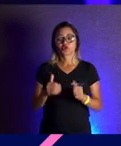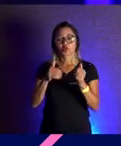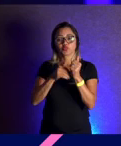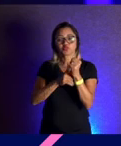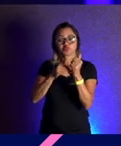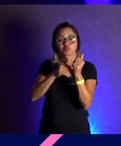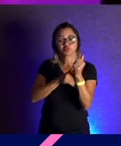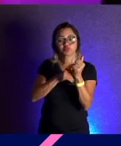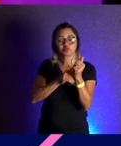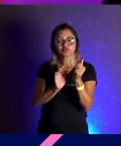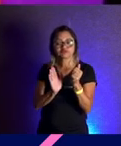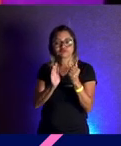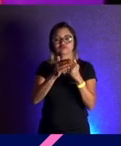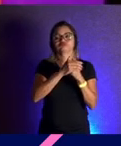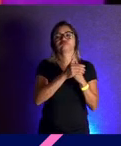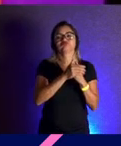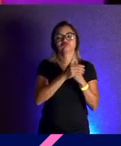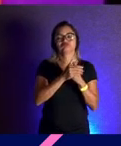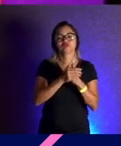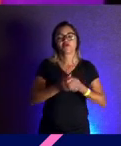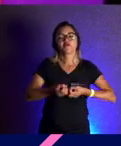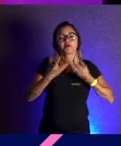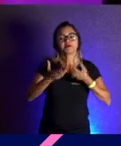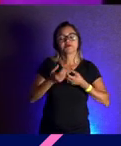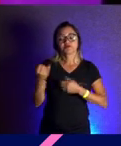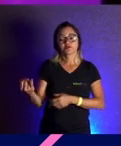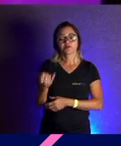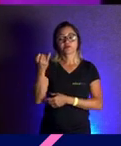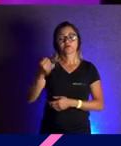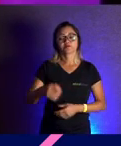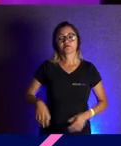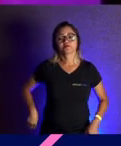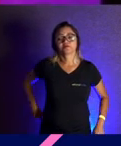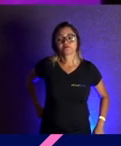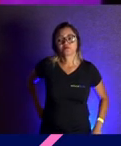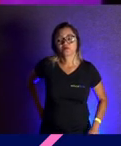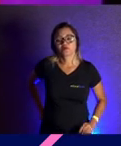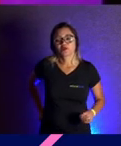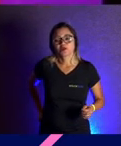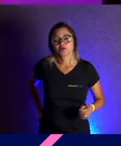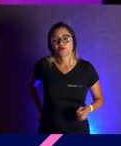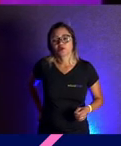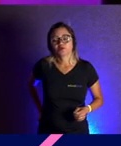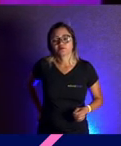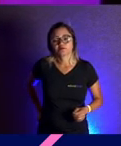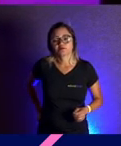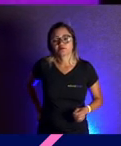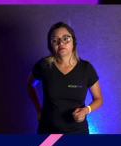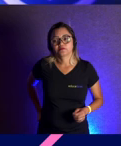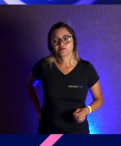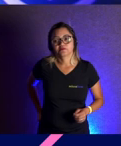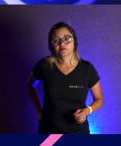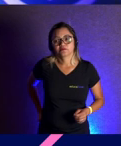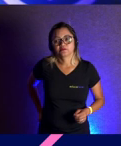reason it's so important is because the data we don't have is almost certainly different than the data we do have.